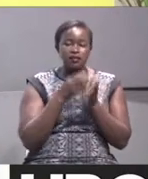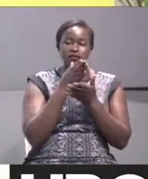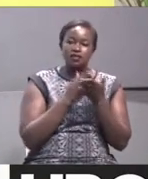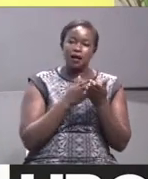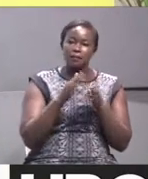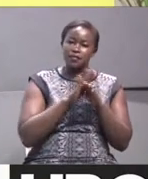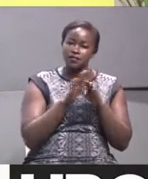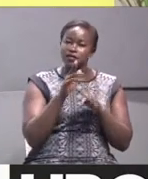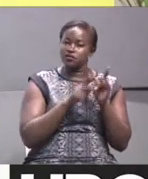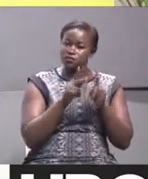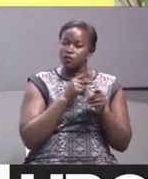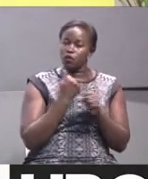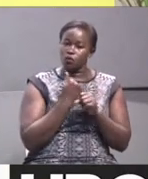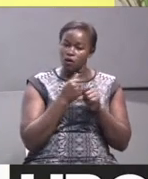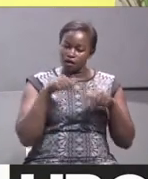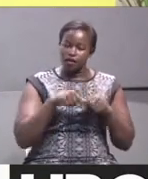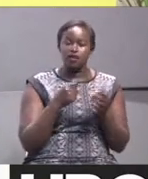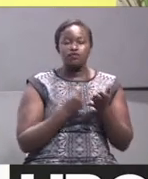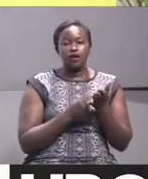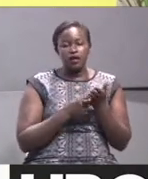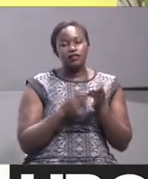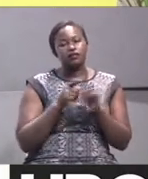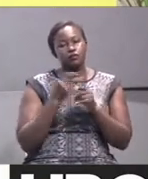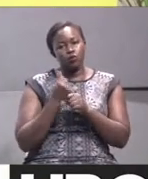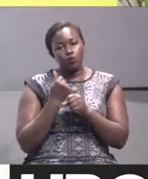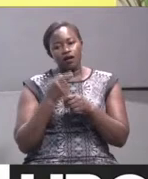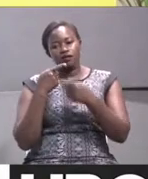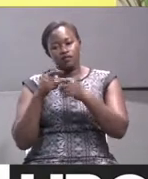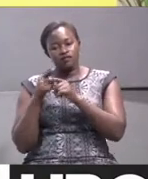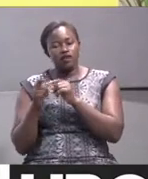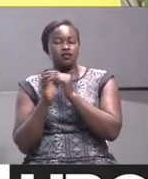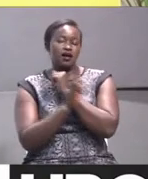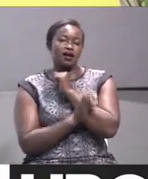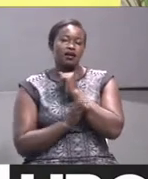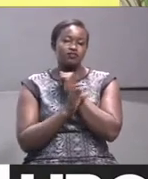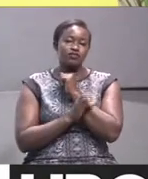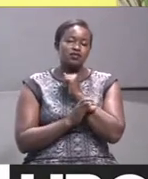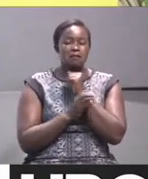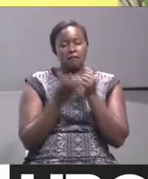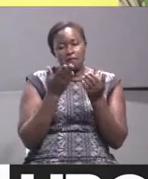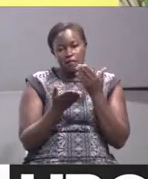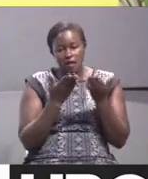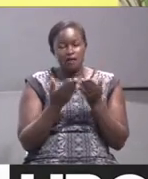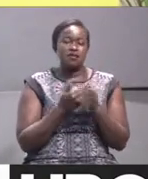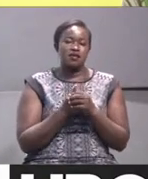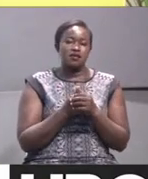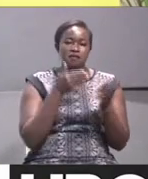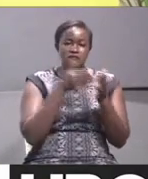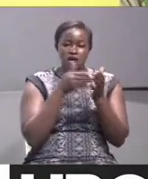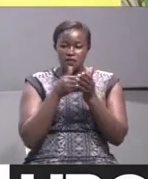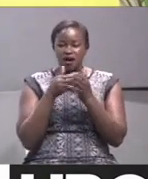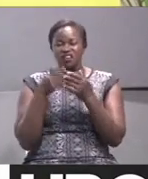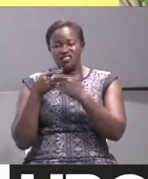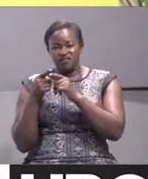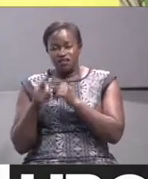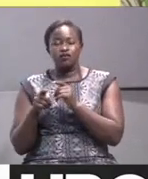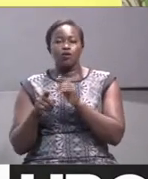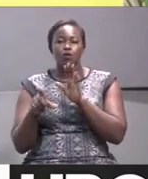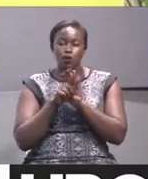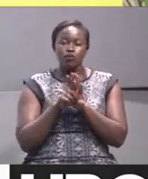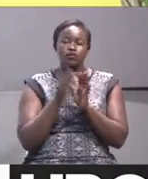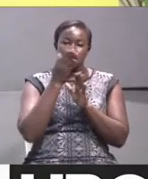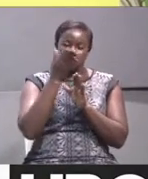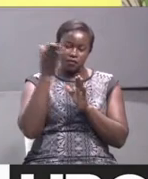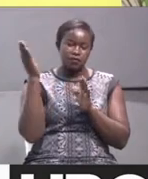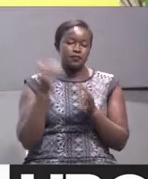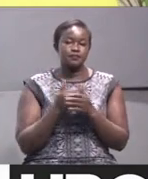that are operating in Uganda and operating in different countries may be facing different insolvency laws. So